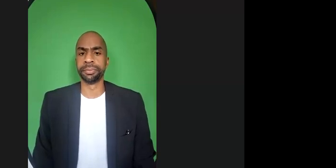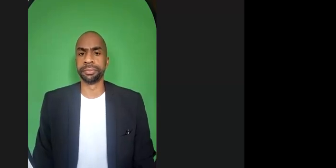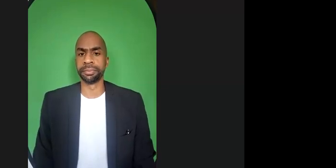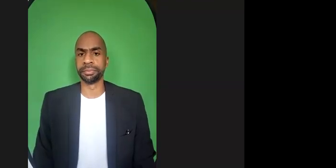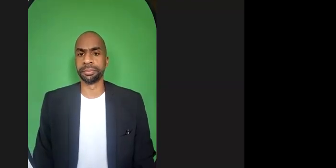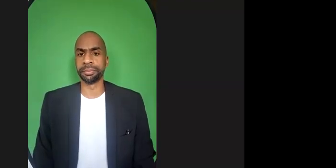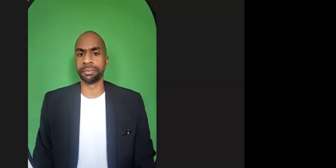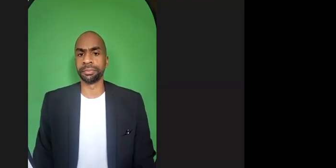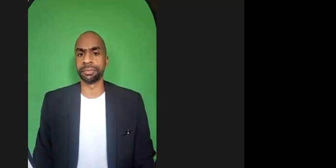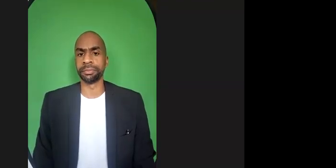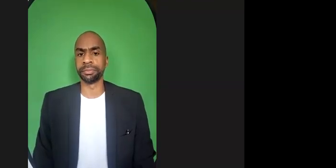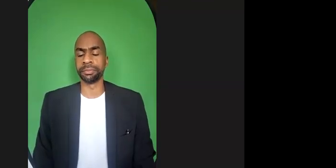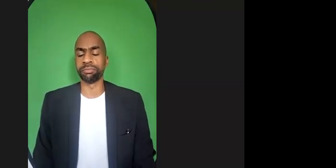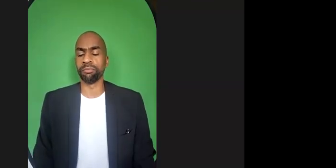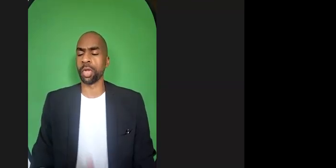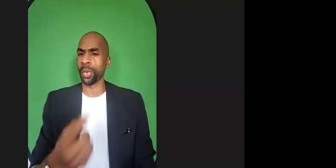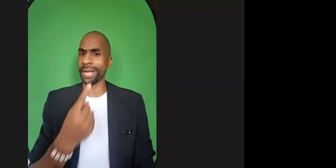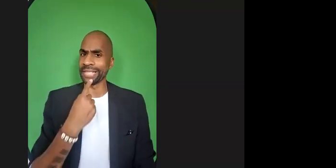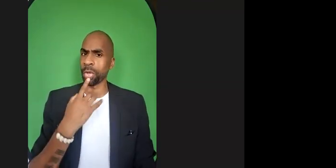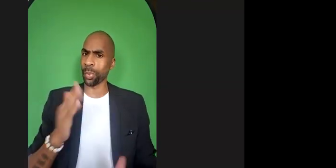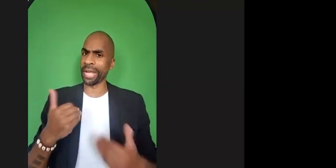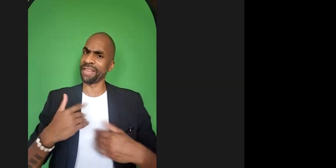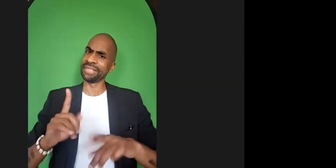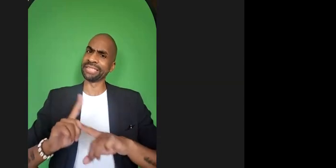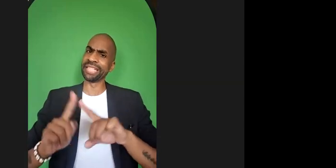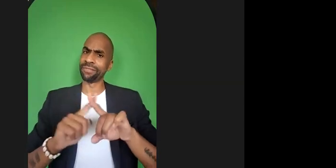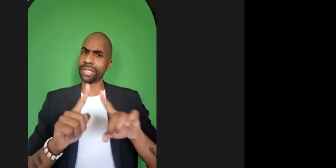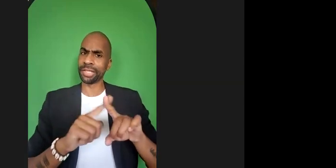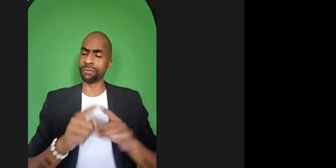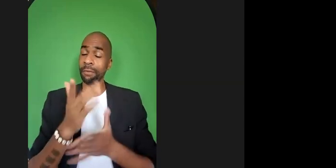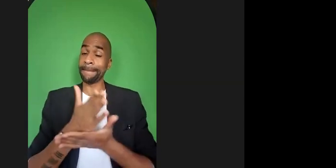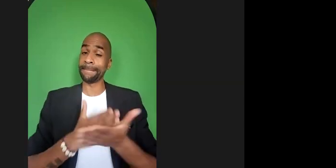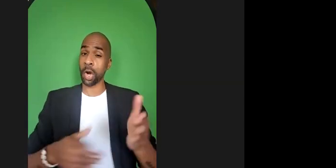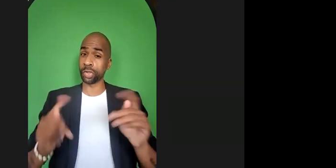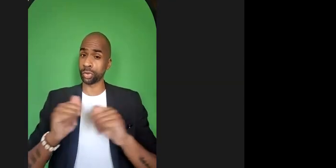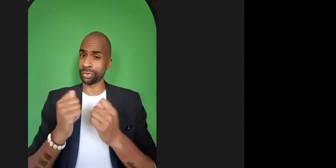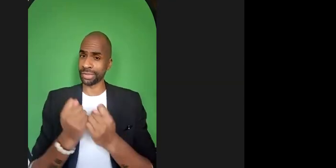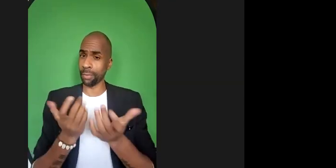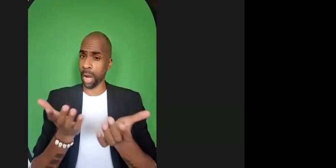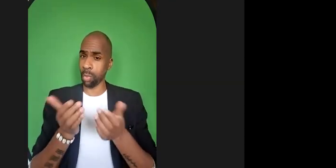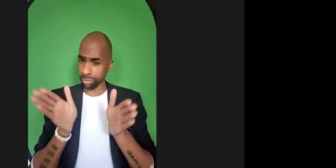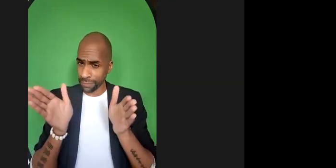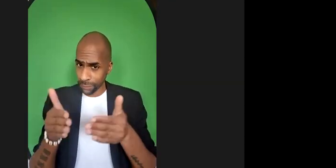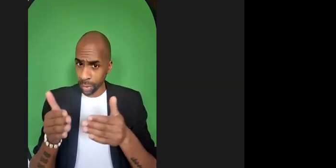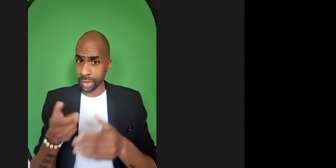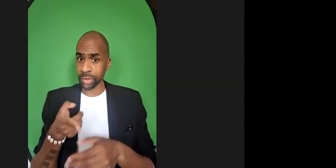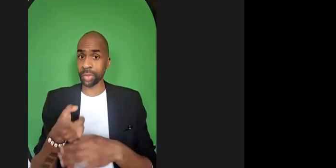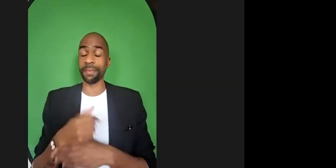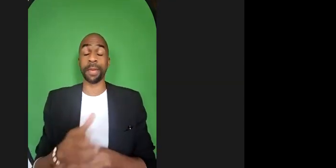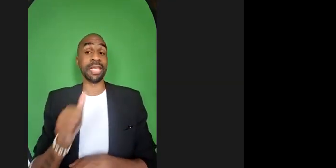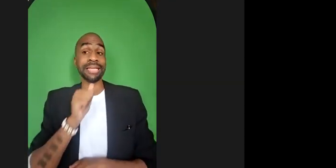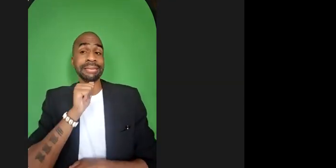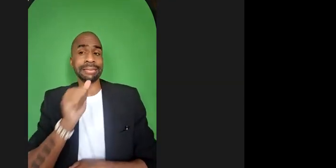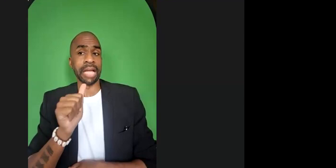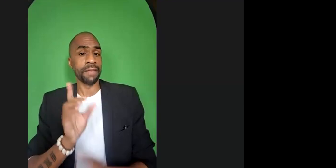You know, I mentioned that we have different disciplines on our team, and I really want to emphasize the importance of the work that the non-physicians do